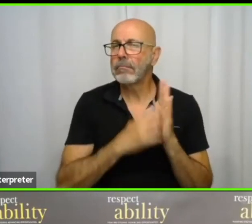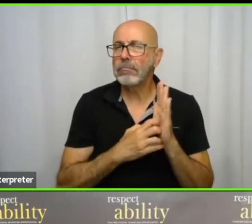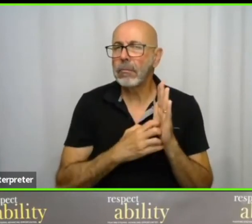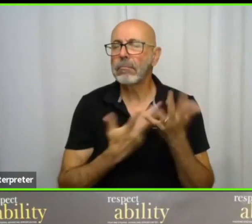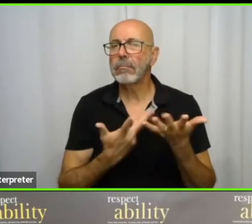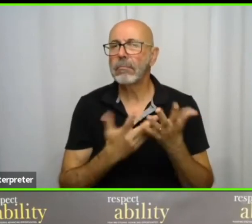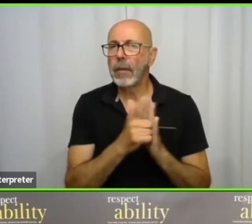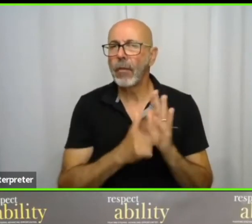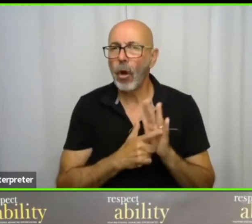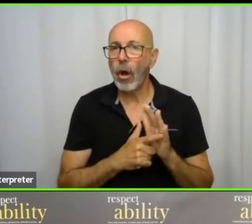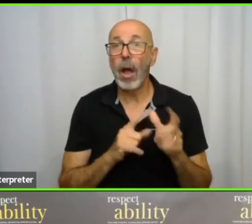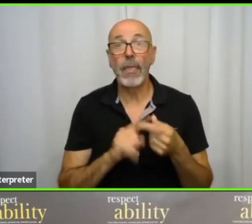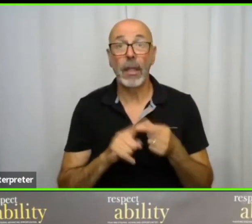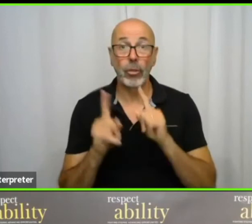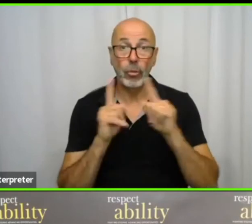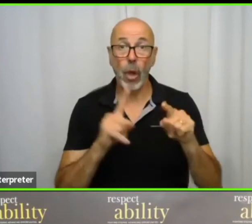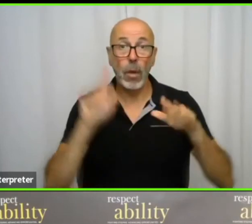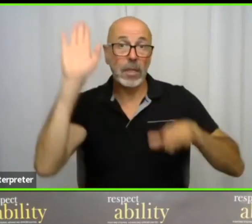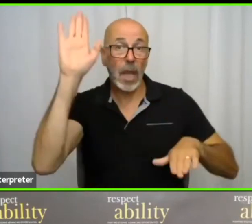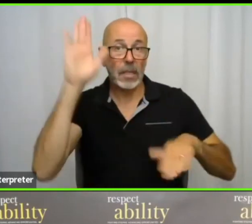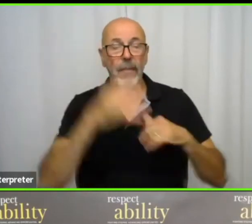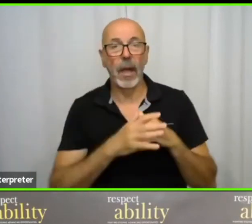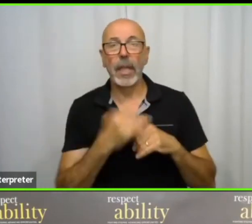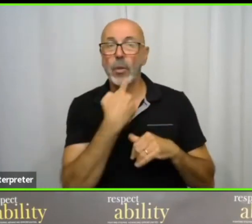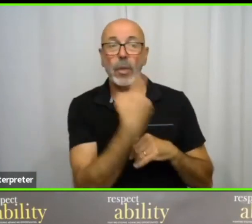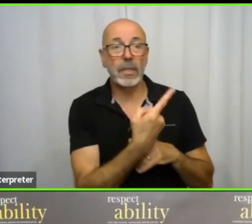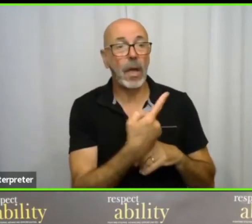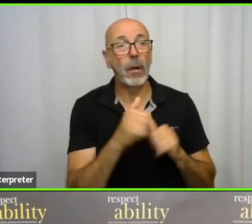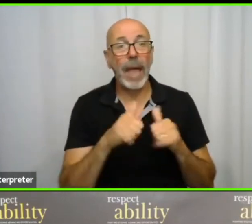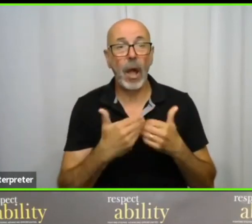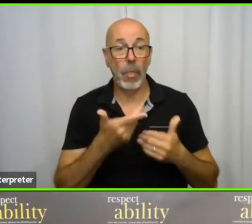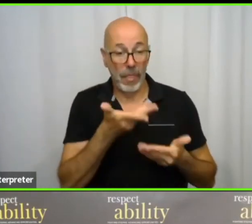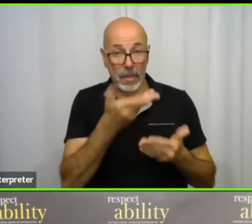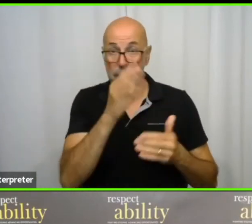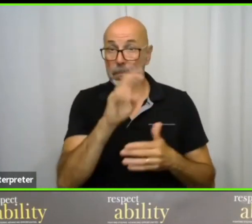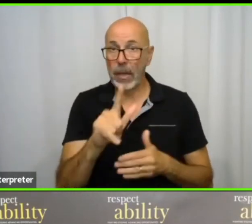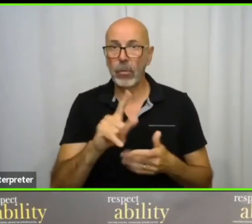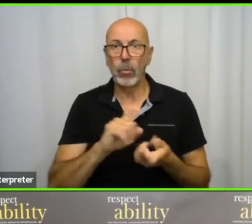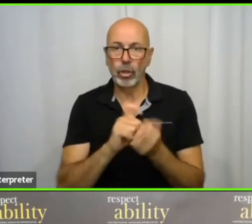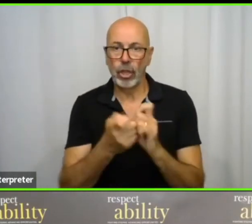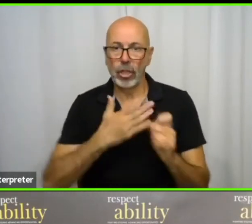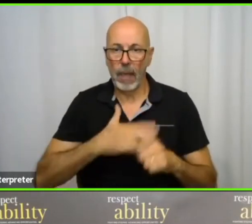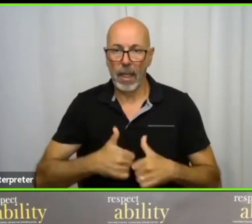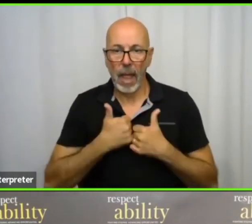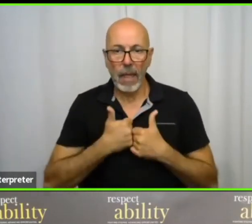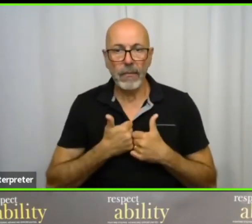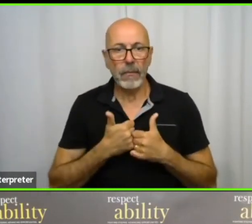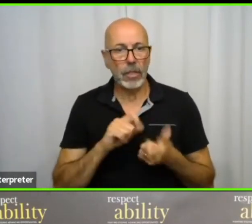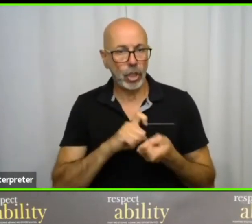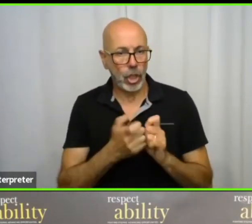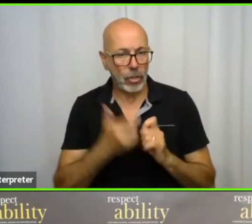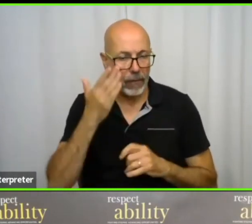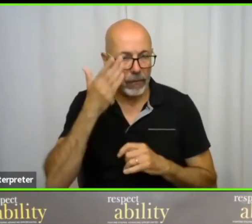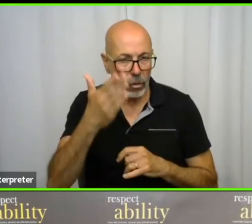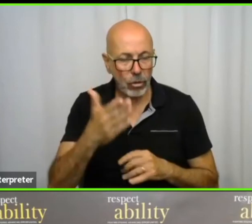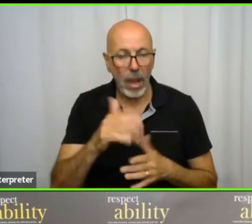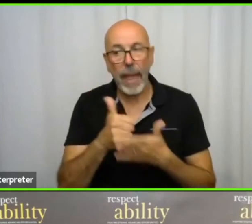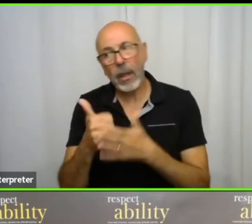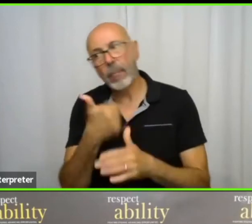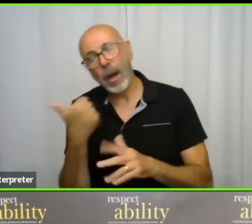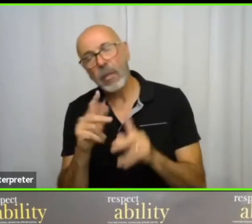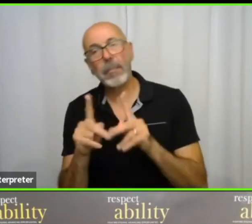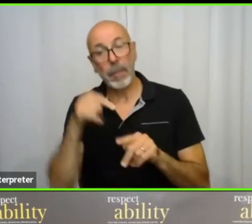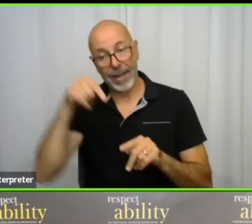and you testify in front of it, saying how this bill is going to change my life and change my future and help others in that